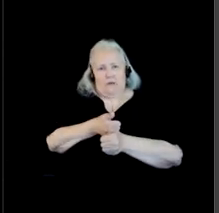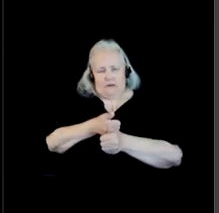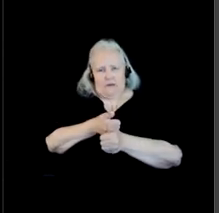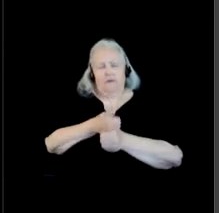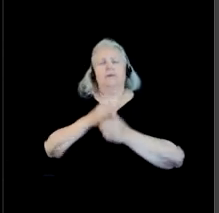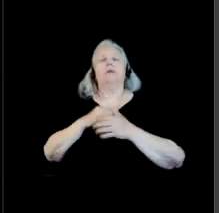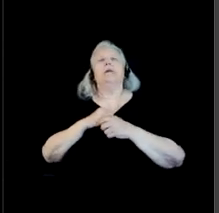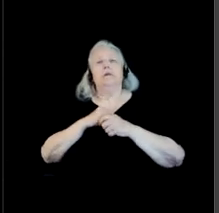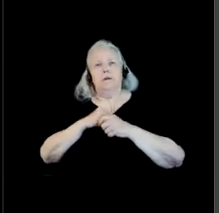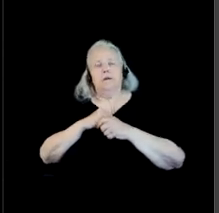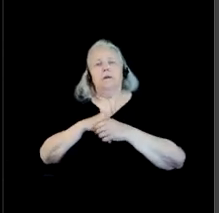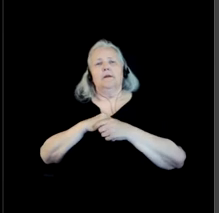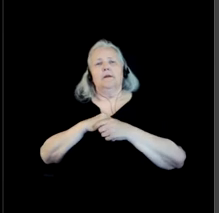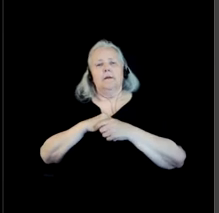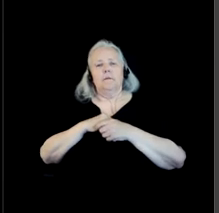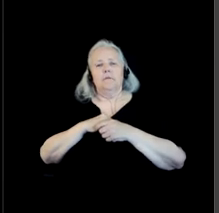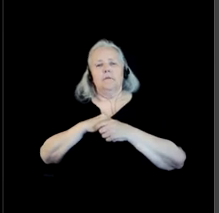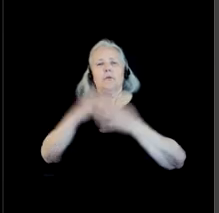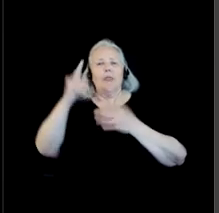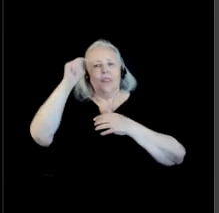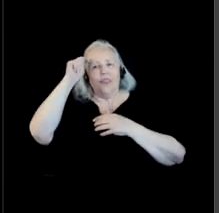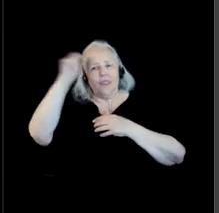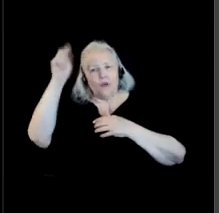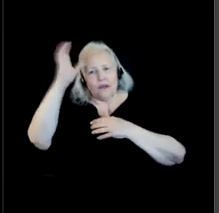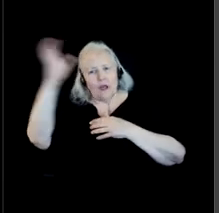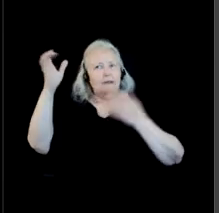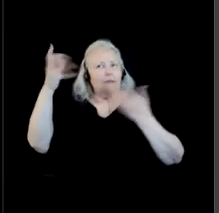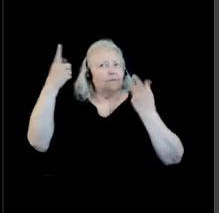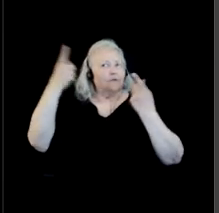of theoretical notions in the field.